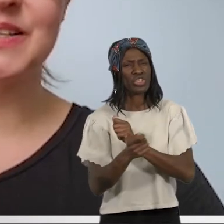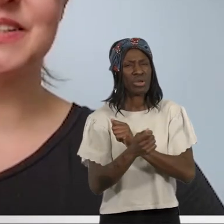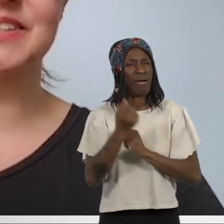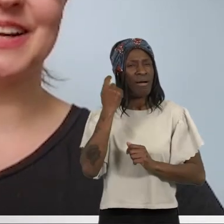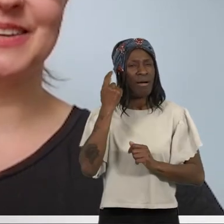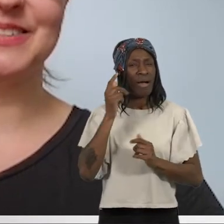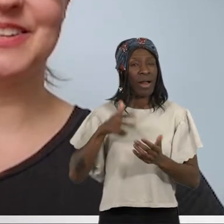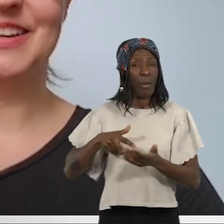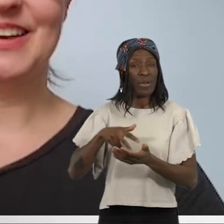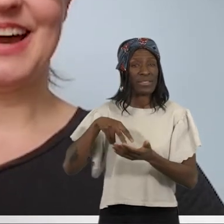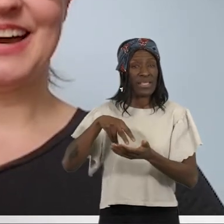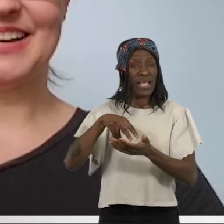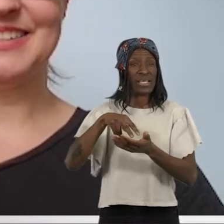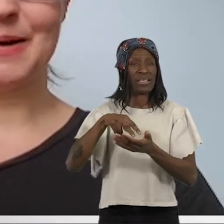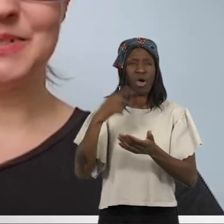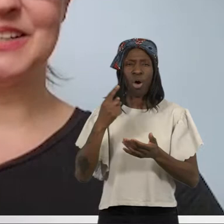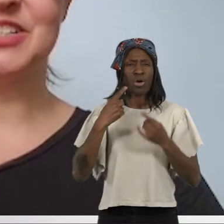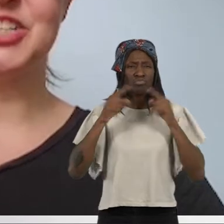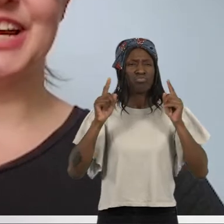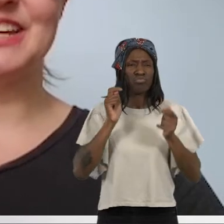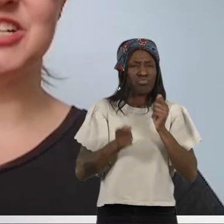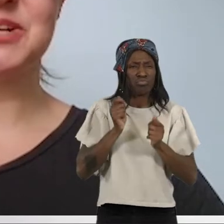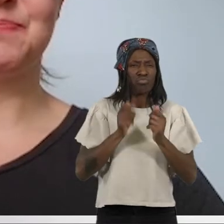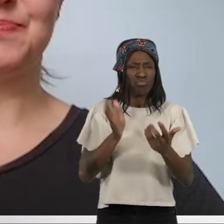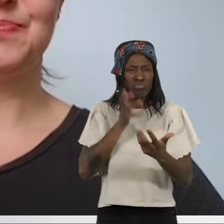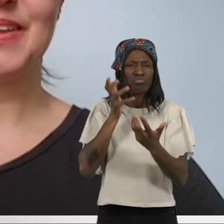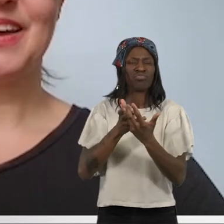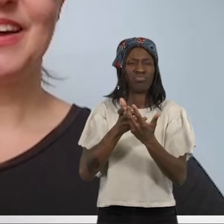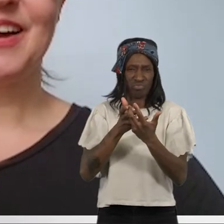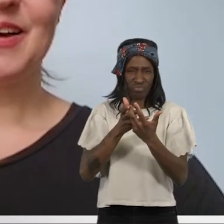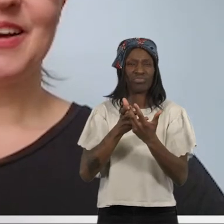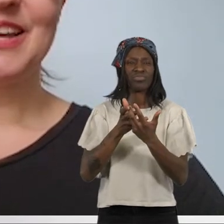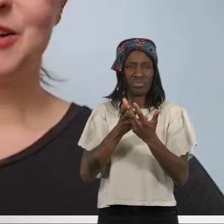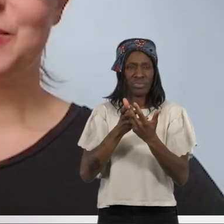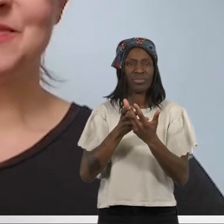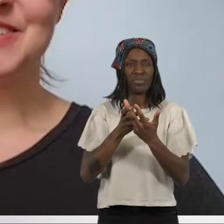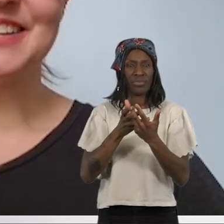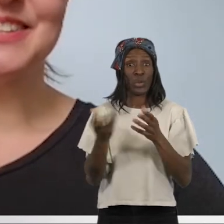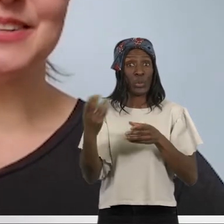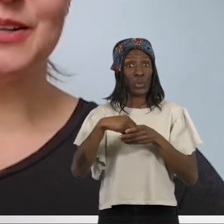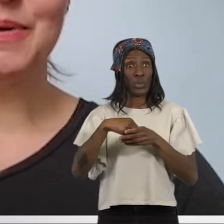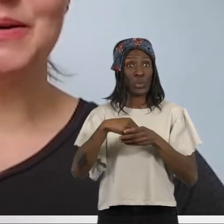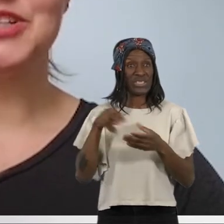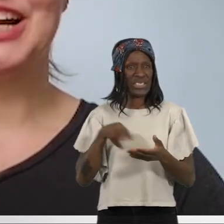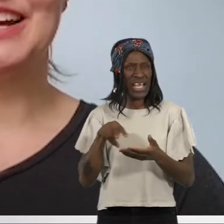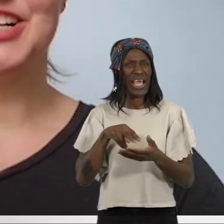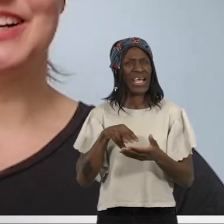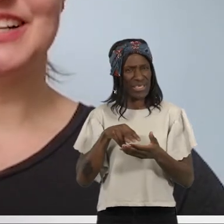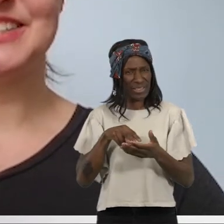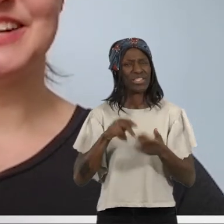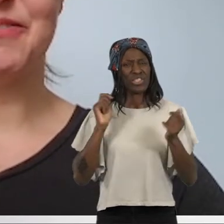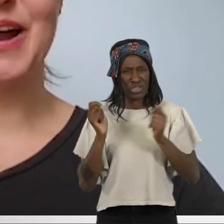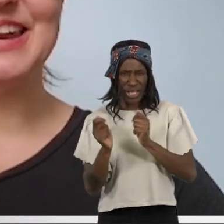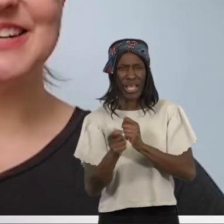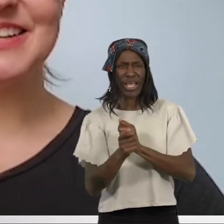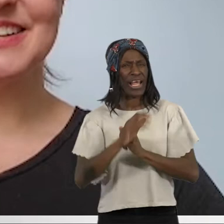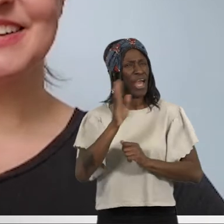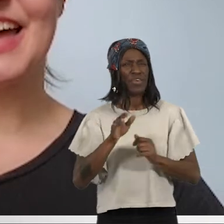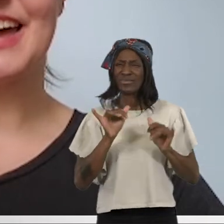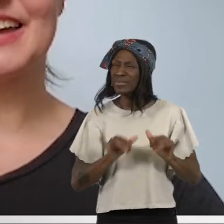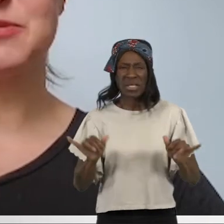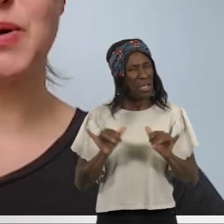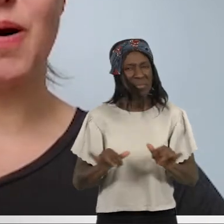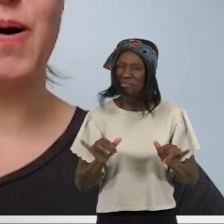has always excelled at adapting to change. Inclusive dance is all about changing. It's never